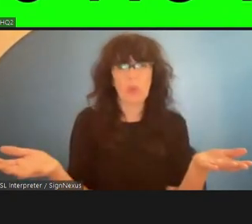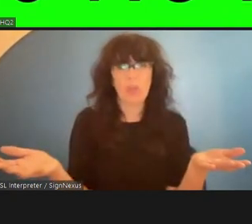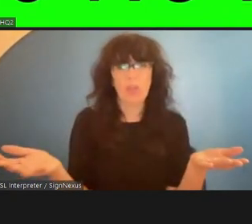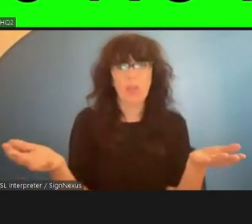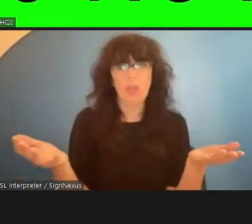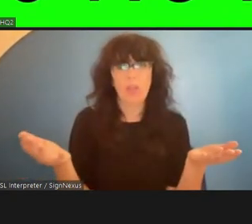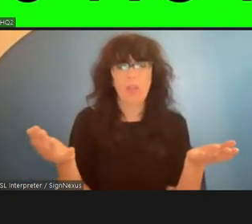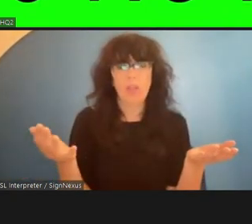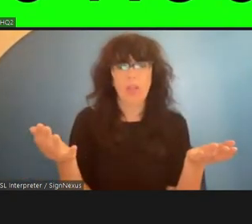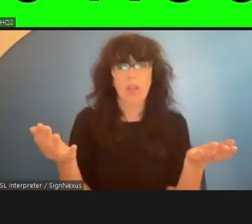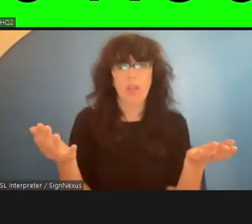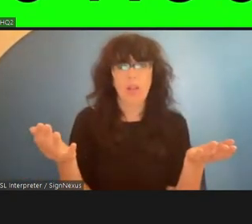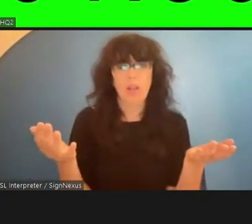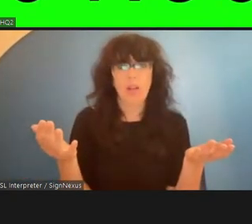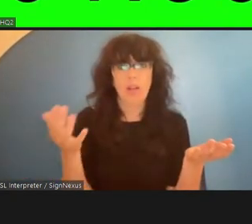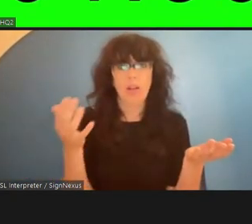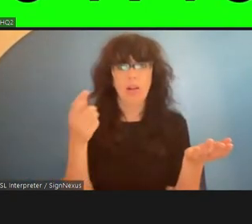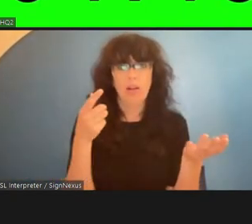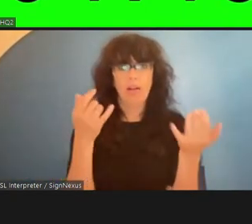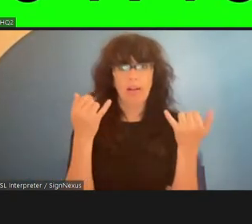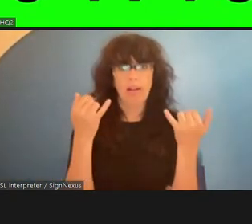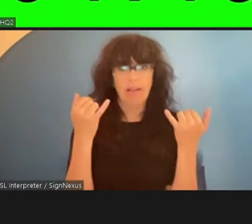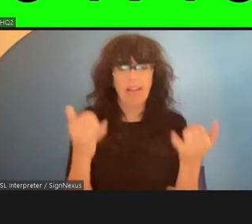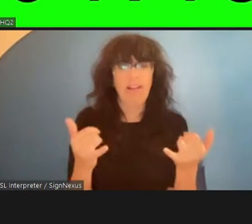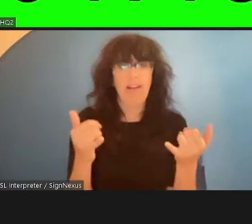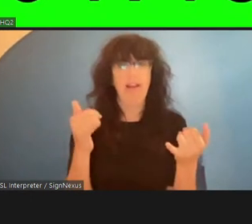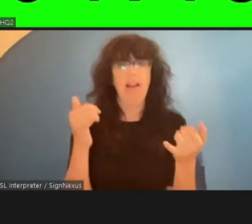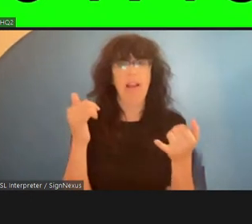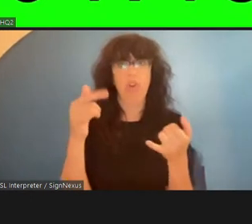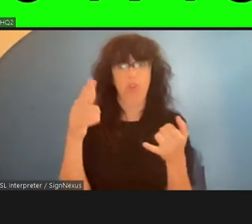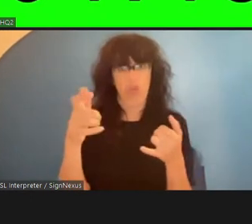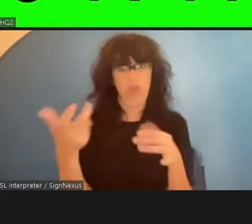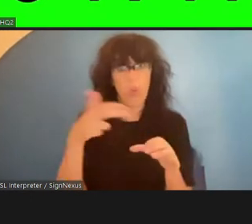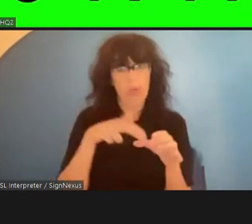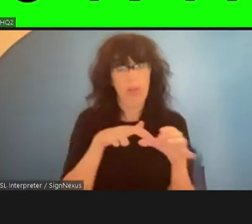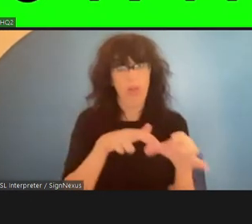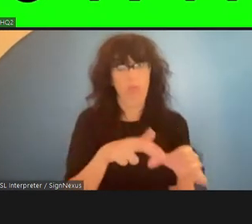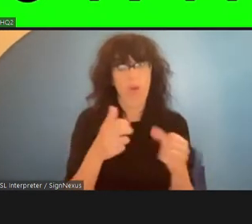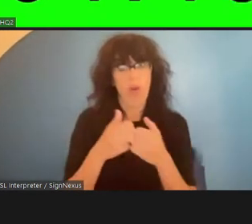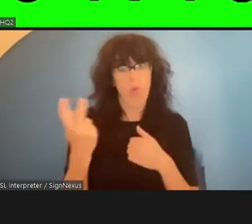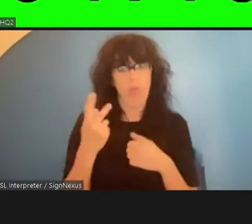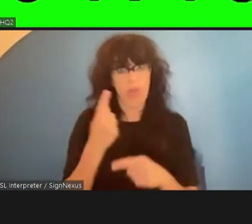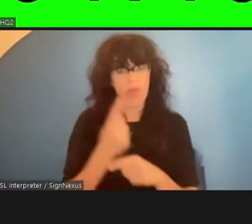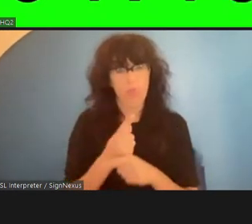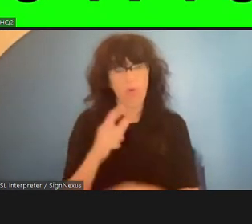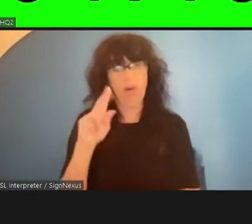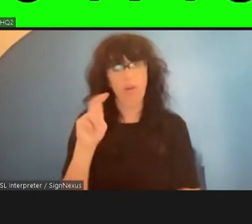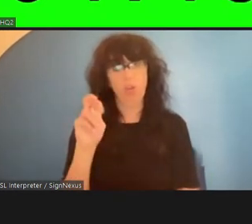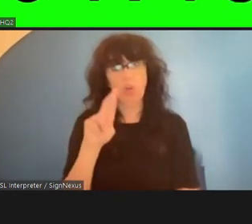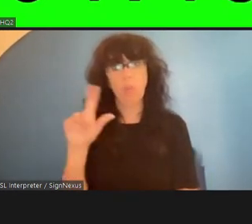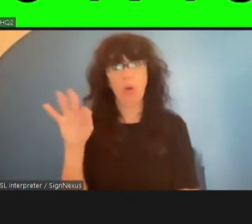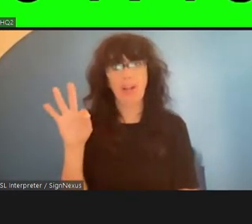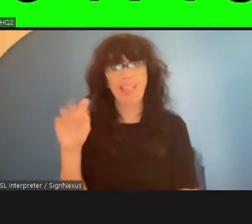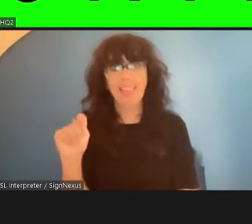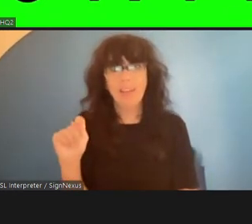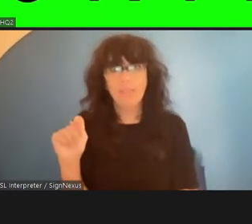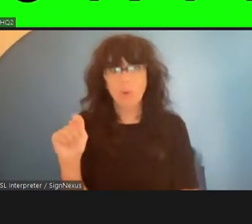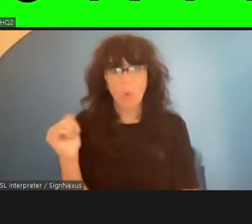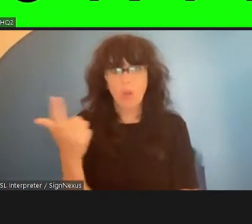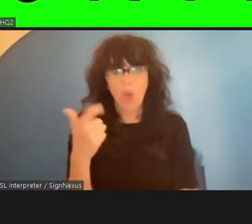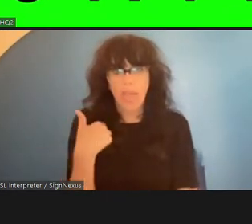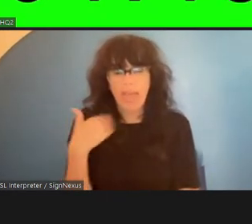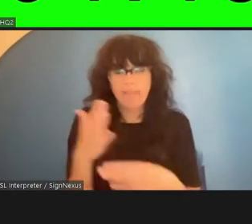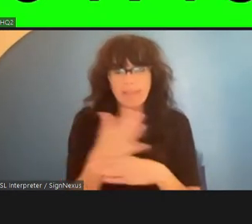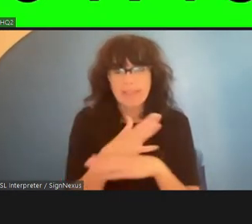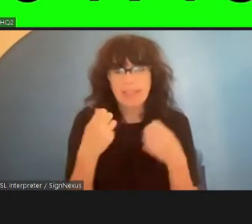here you might have taken the right with us right the t uh the uber early we are the same drivers so why